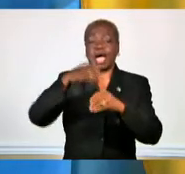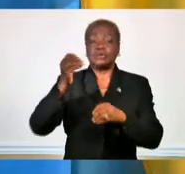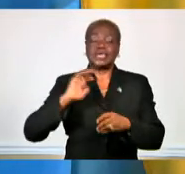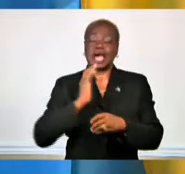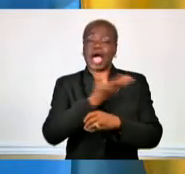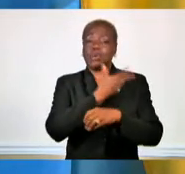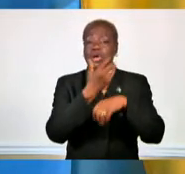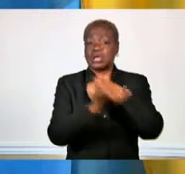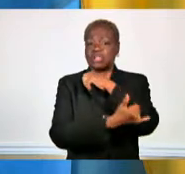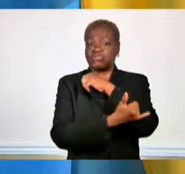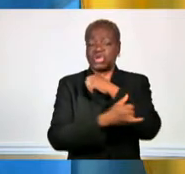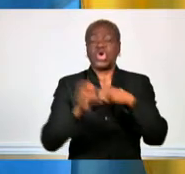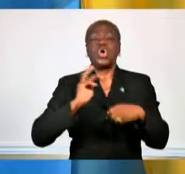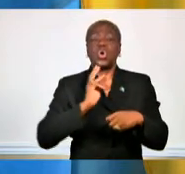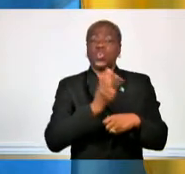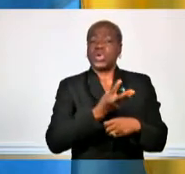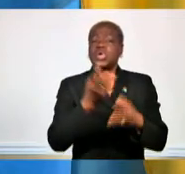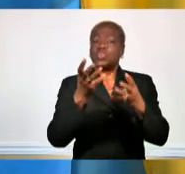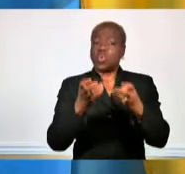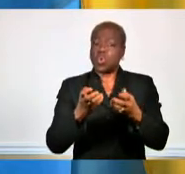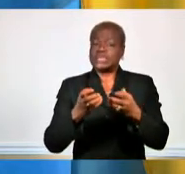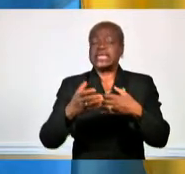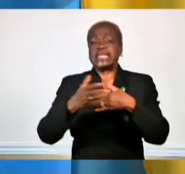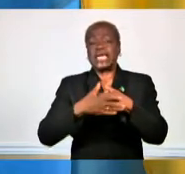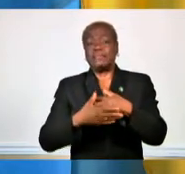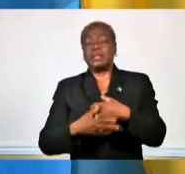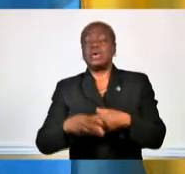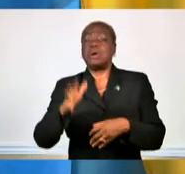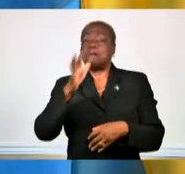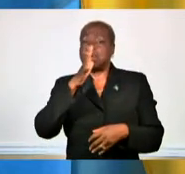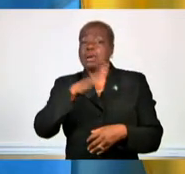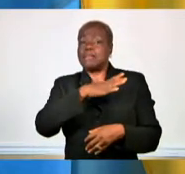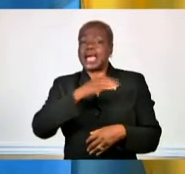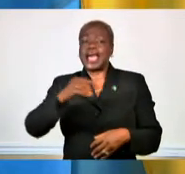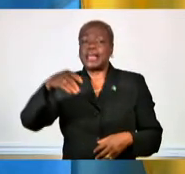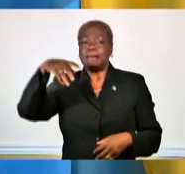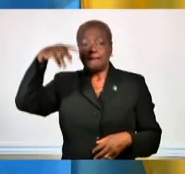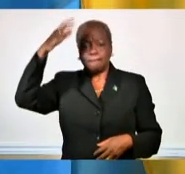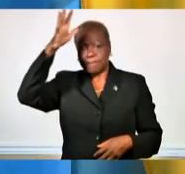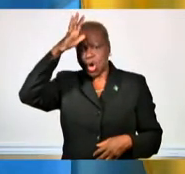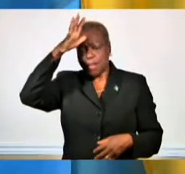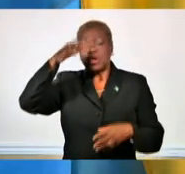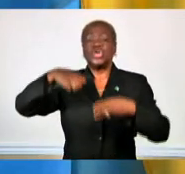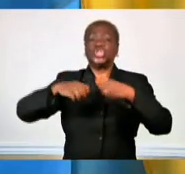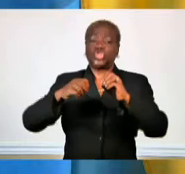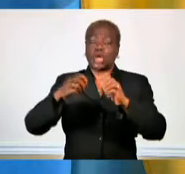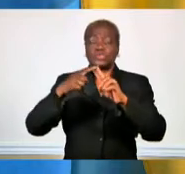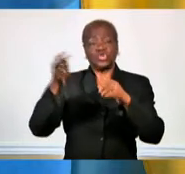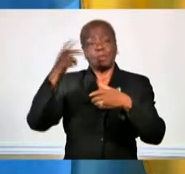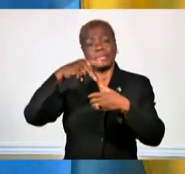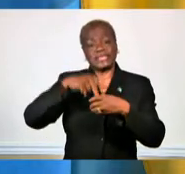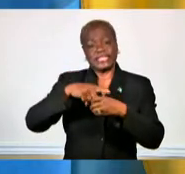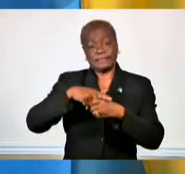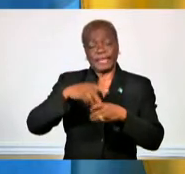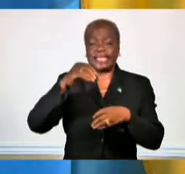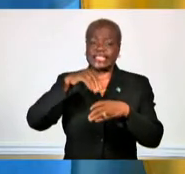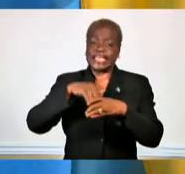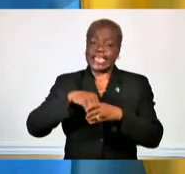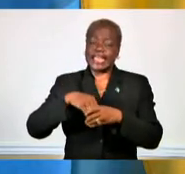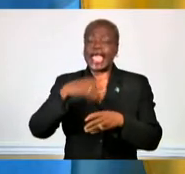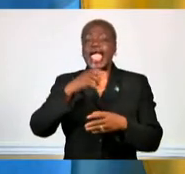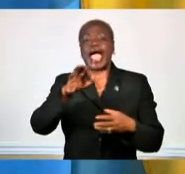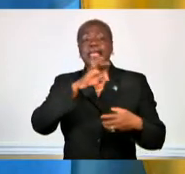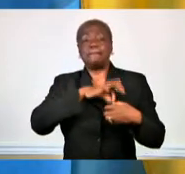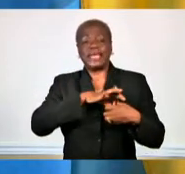like neighborhood mom and pop shops to participate in and